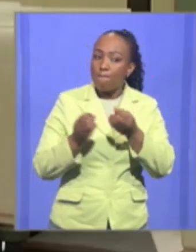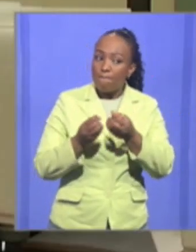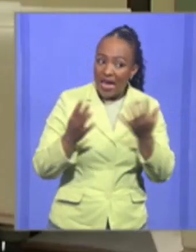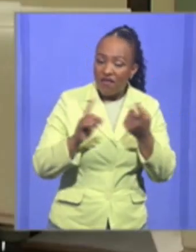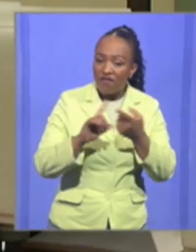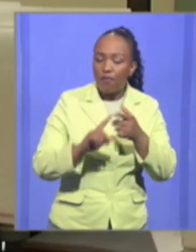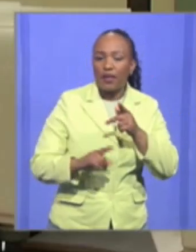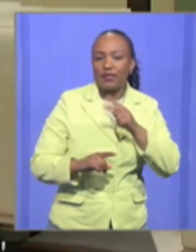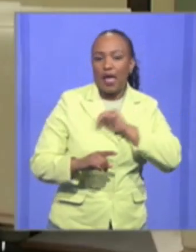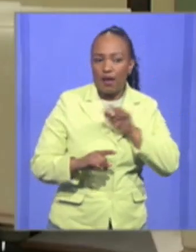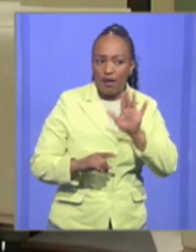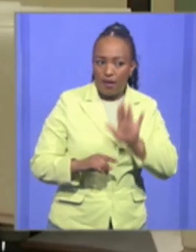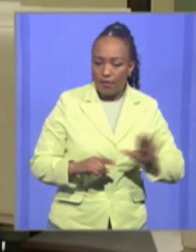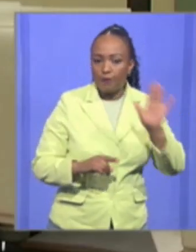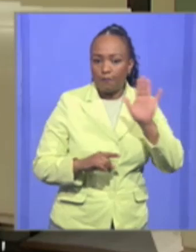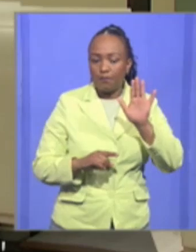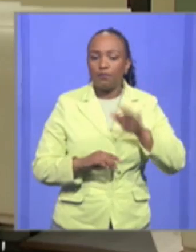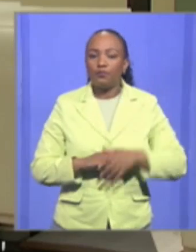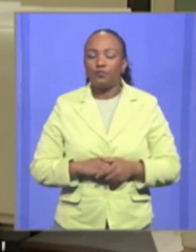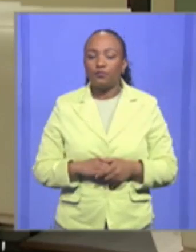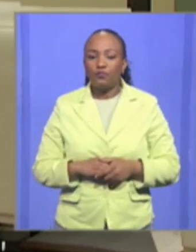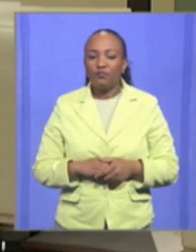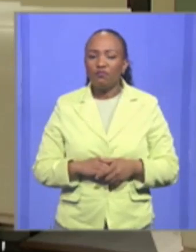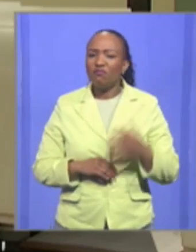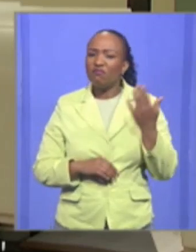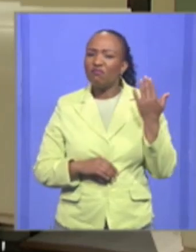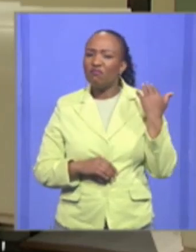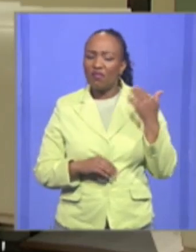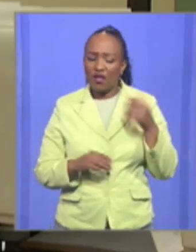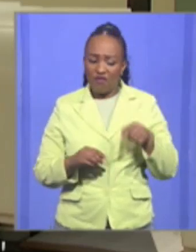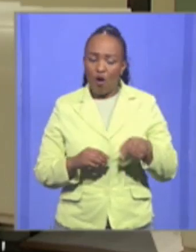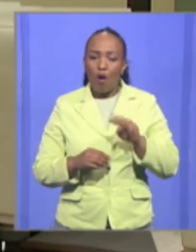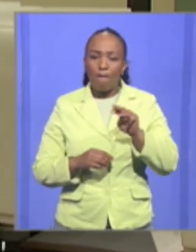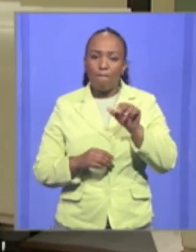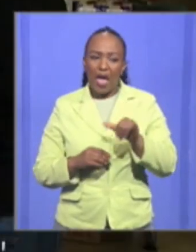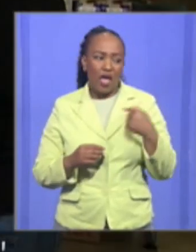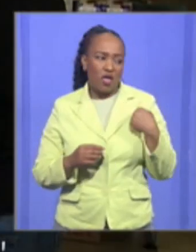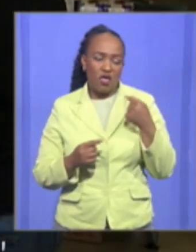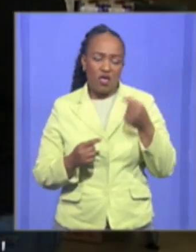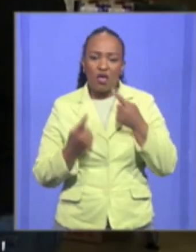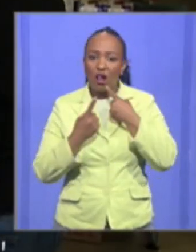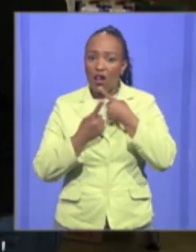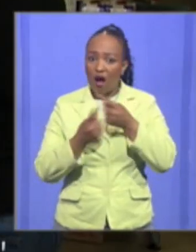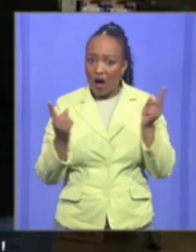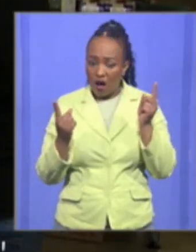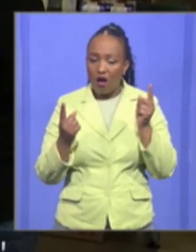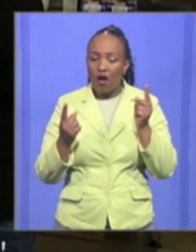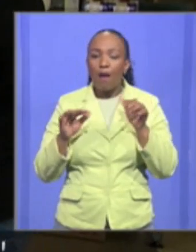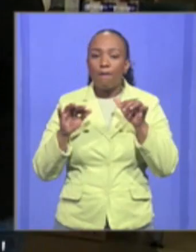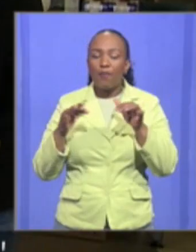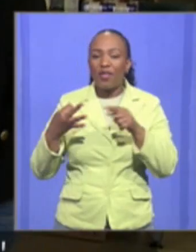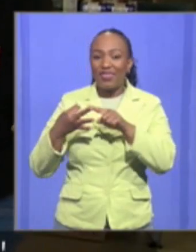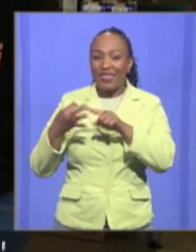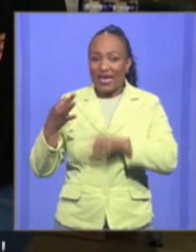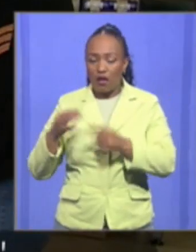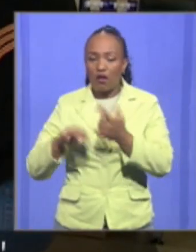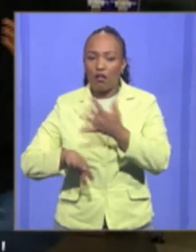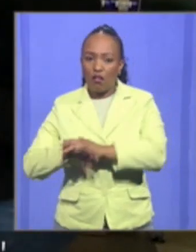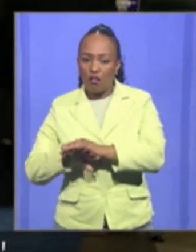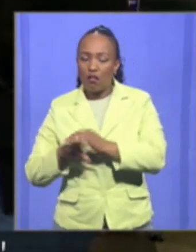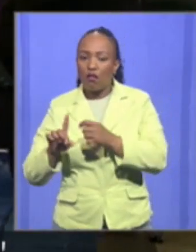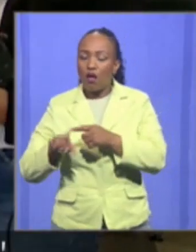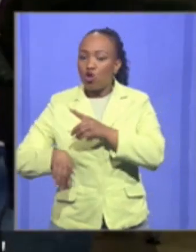KwaZulu-Natal. Ge e sa le go begwa ka bolwetse ba pele ka Mei ngwageng wo, batho ba bararo ba hlokofetše. Ngaka Richard Lazarus, setsebi